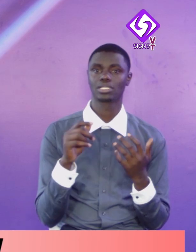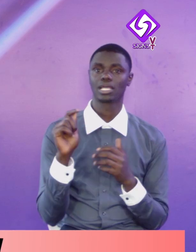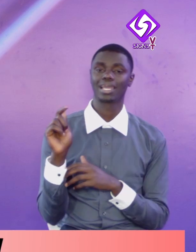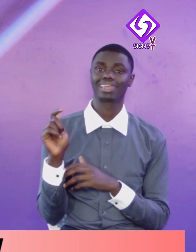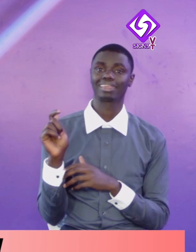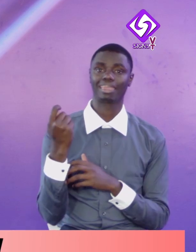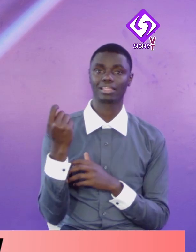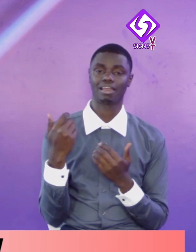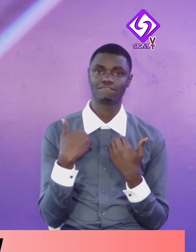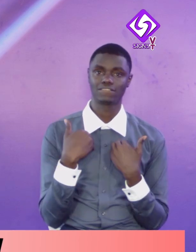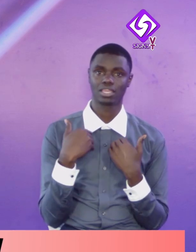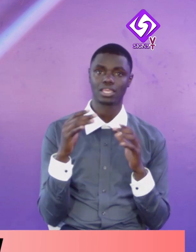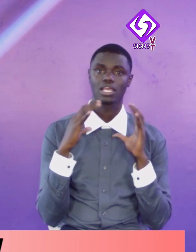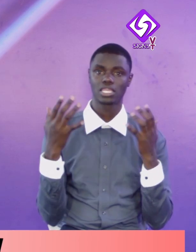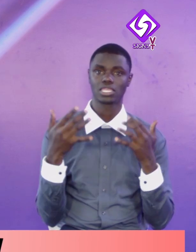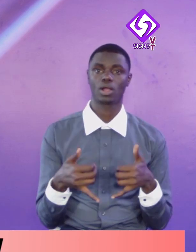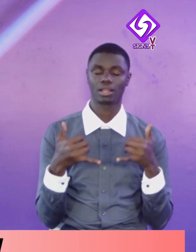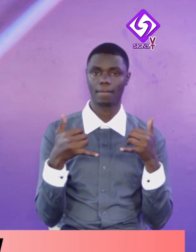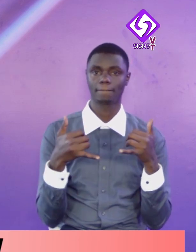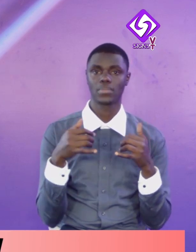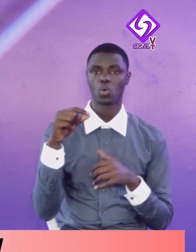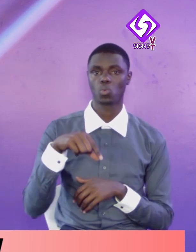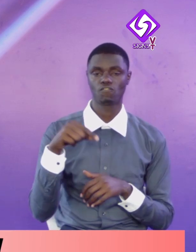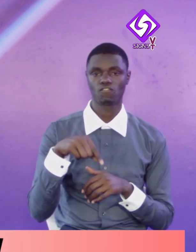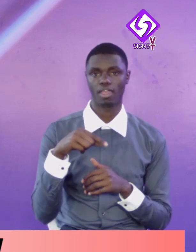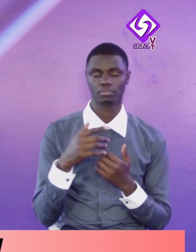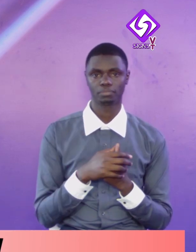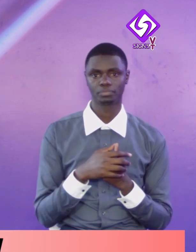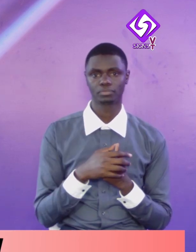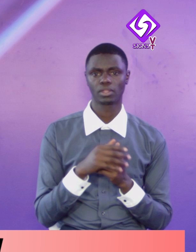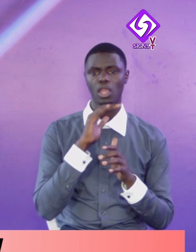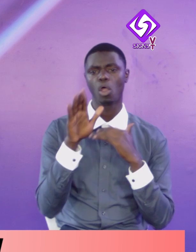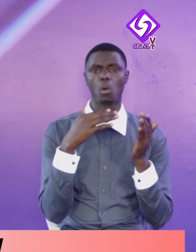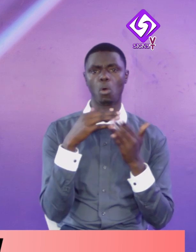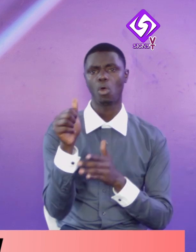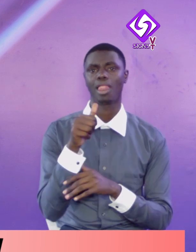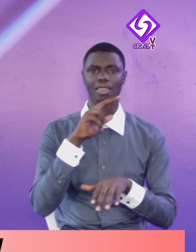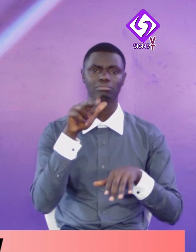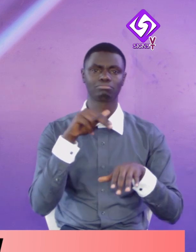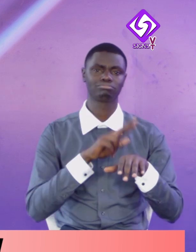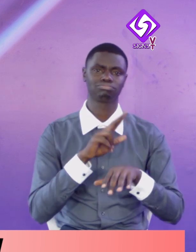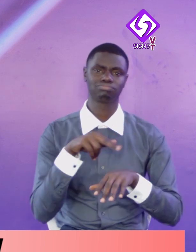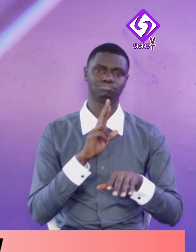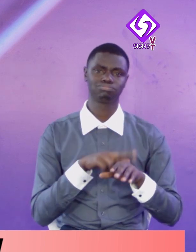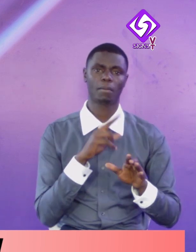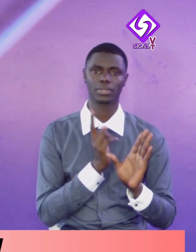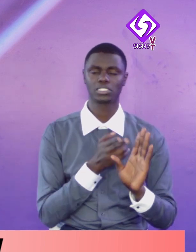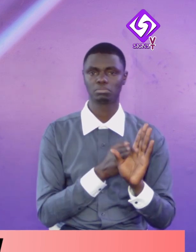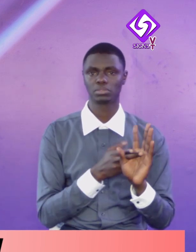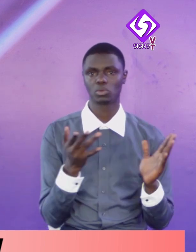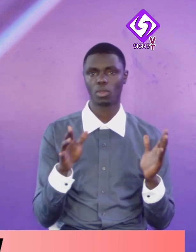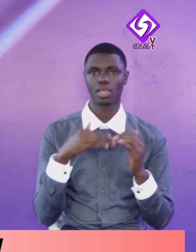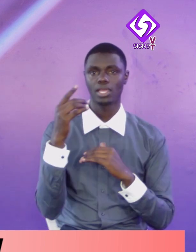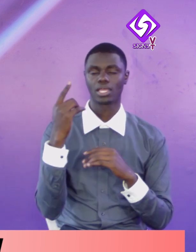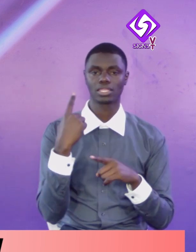in the World Cup qualifiers, not forgetting about all other nations that will be participating in the next year World